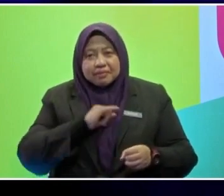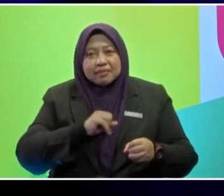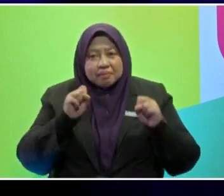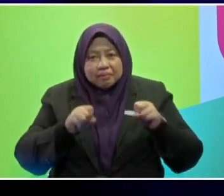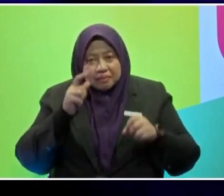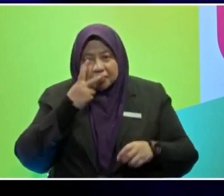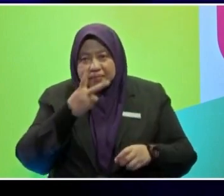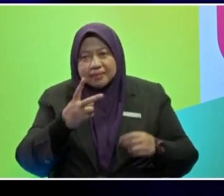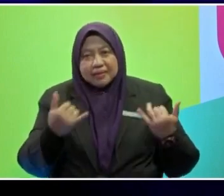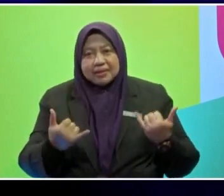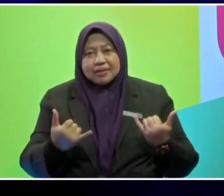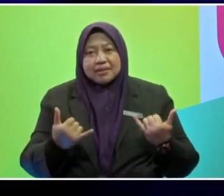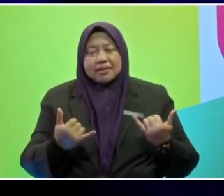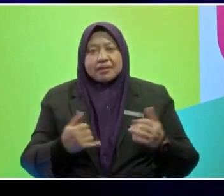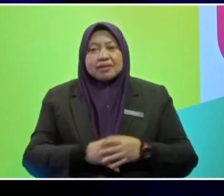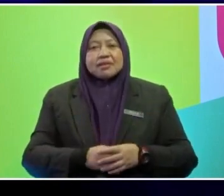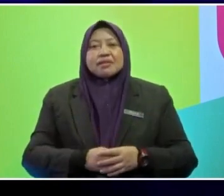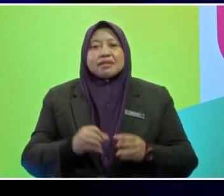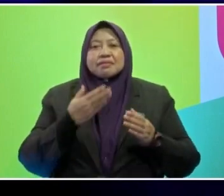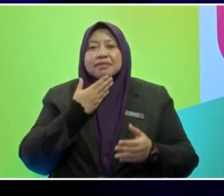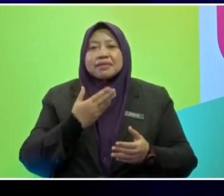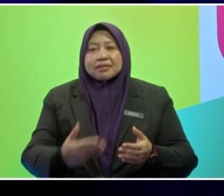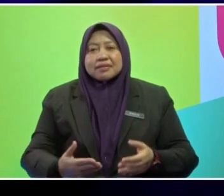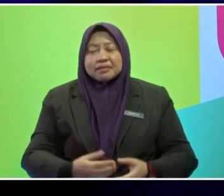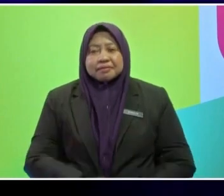now. Here Yay. You go, Mr. Quek. Thank you.